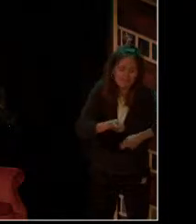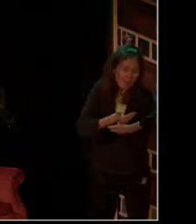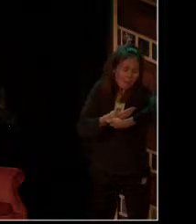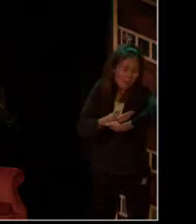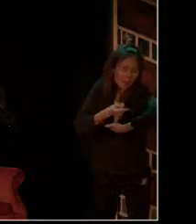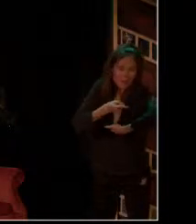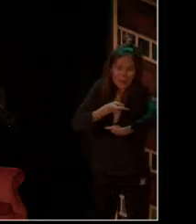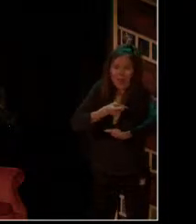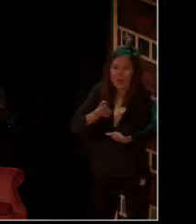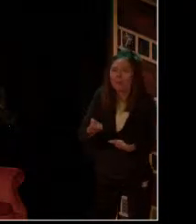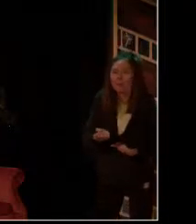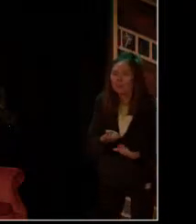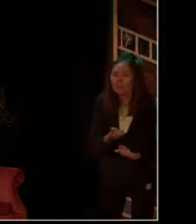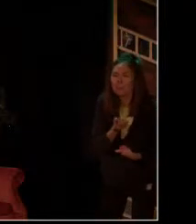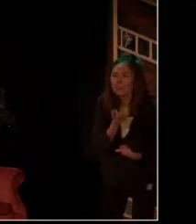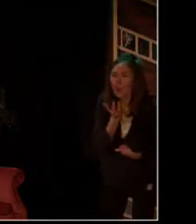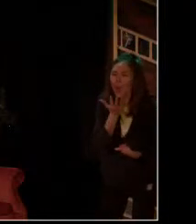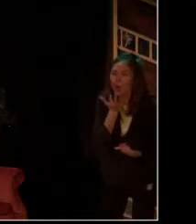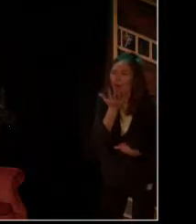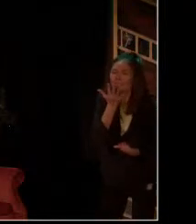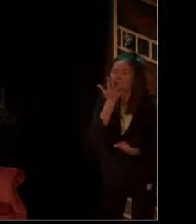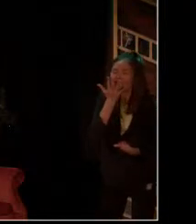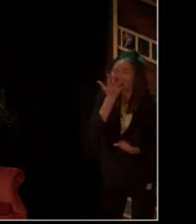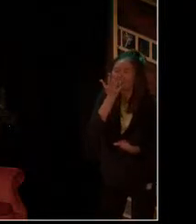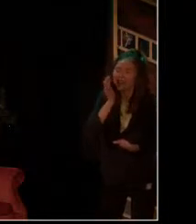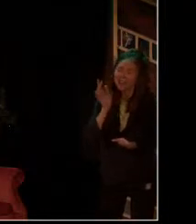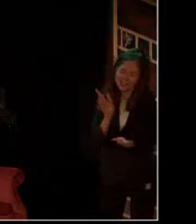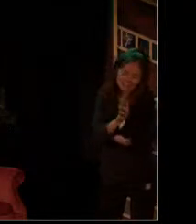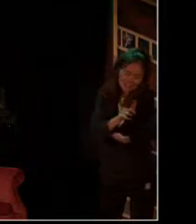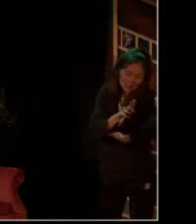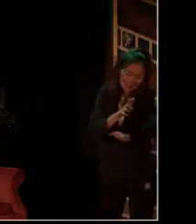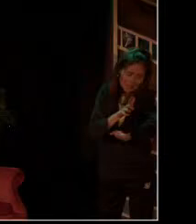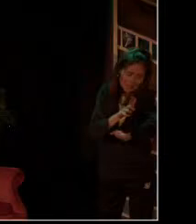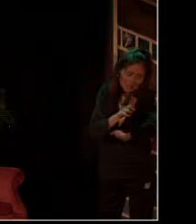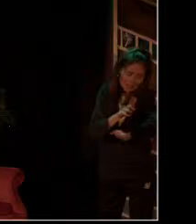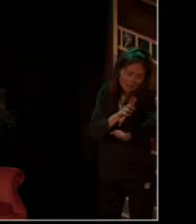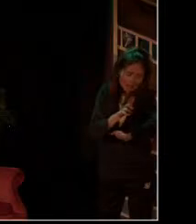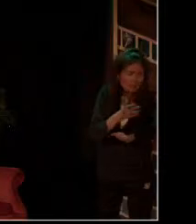never see your wife, Paulina, again.